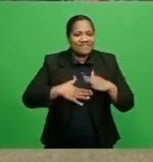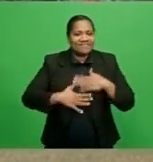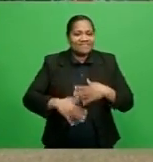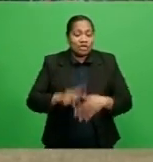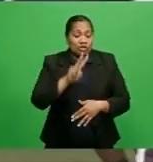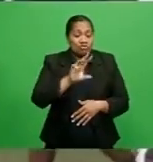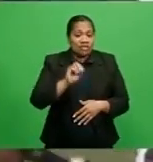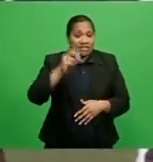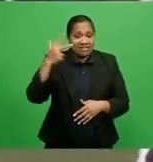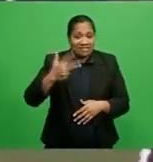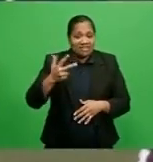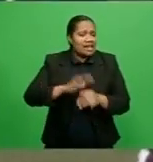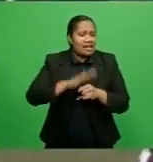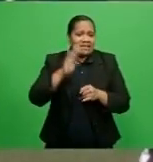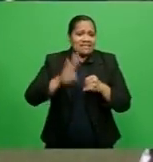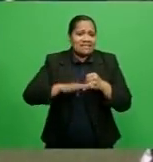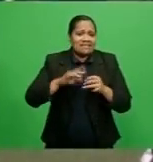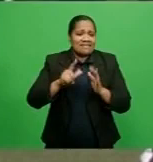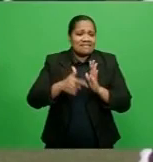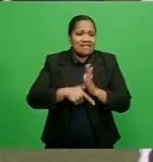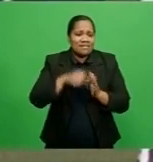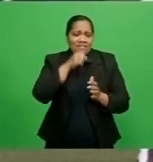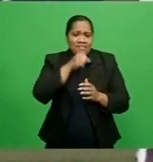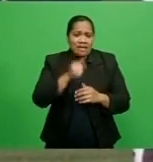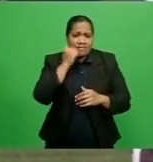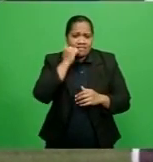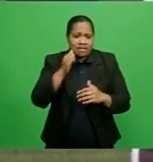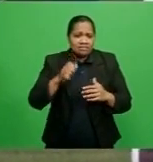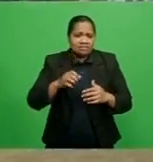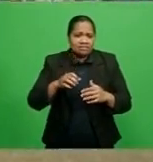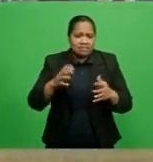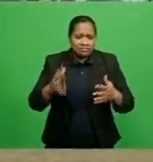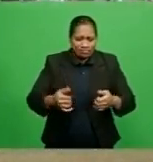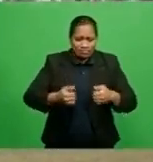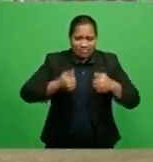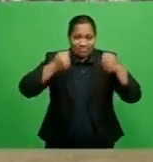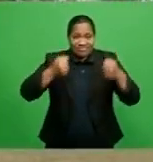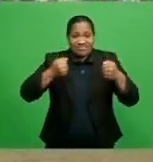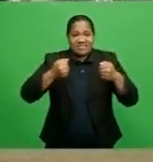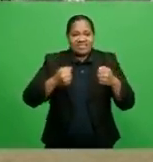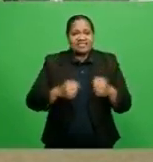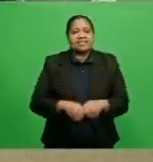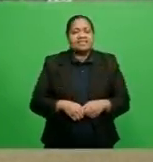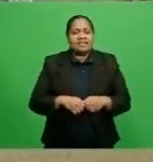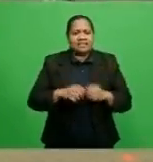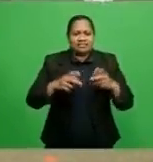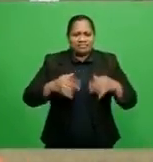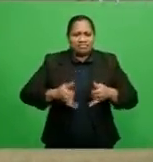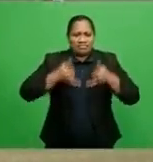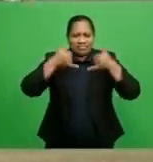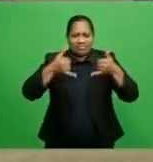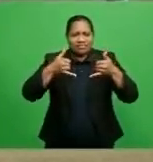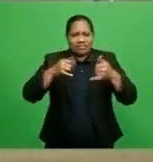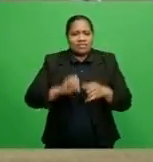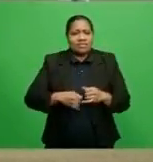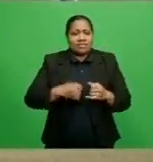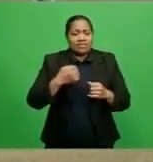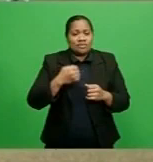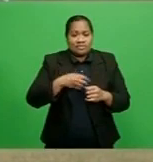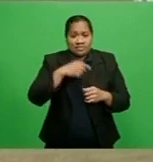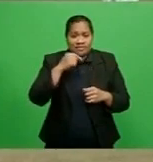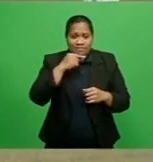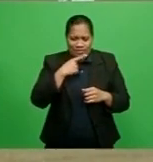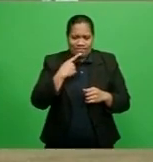2018 was the last time the Men in Black lifted the BOG title, and striker Sanela Wangani the Cow believes they can do the